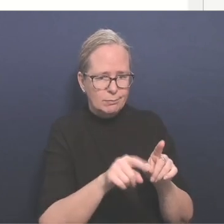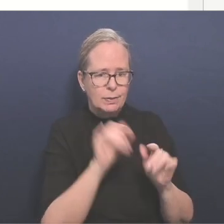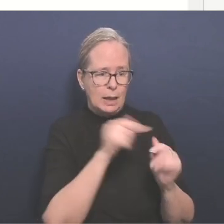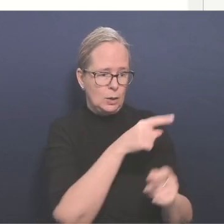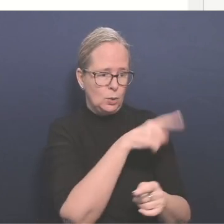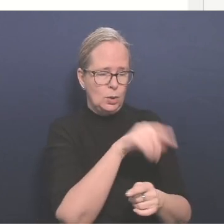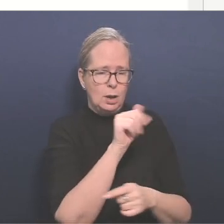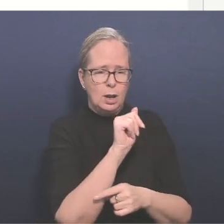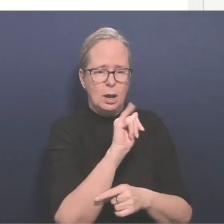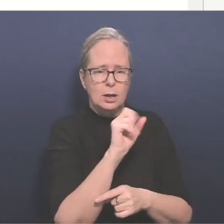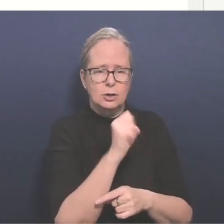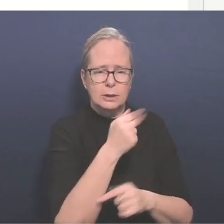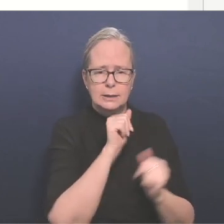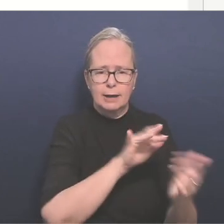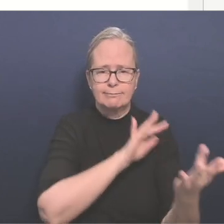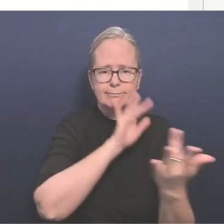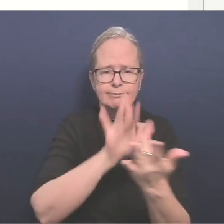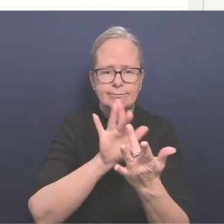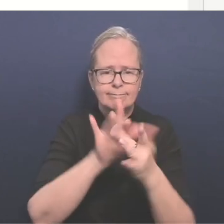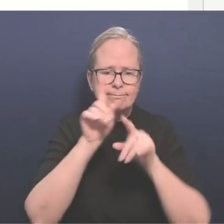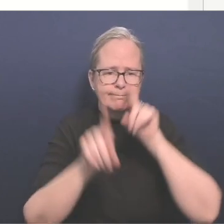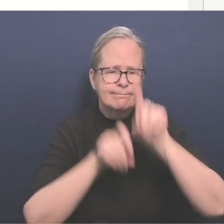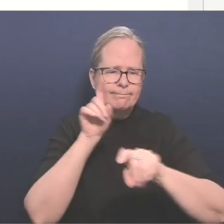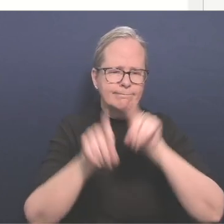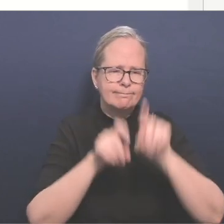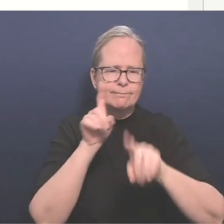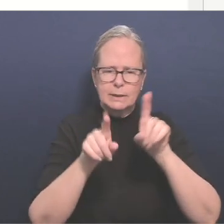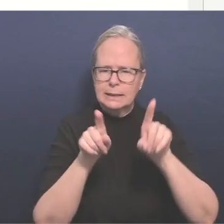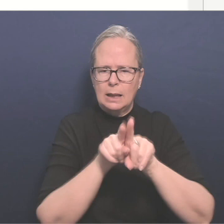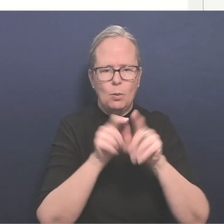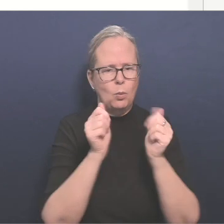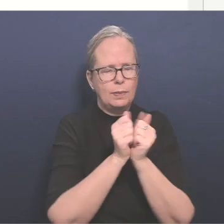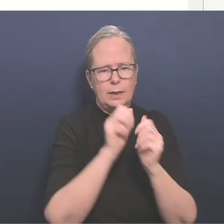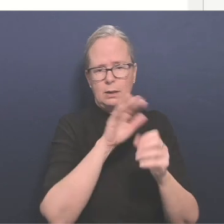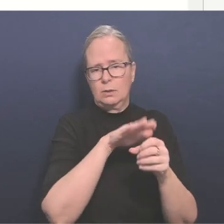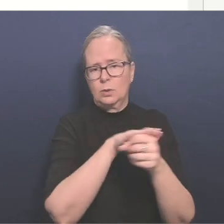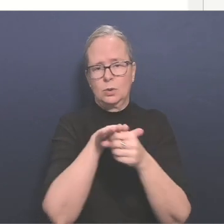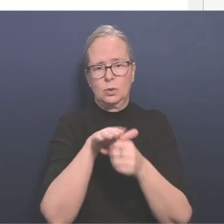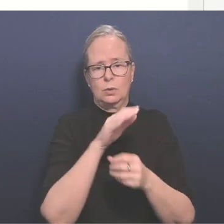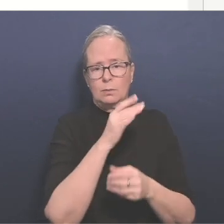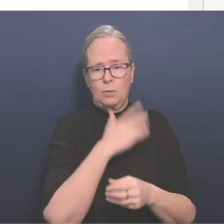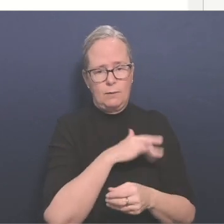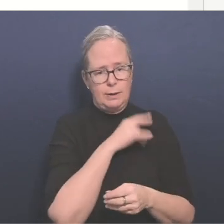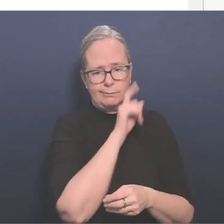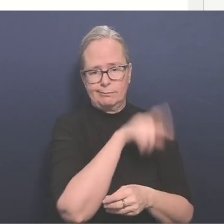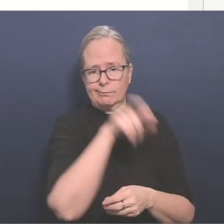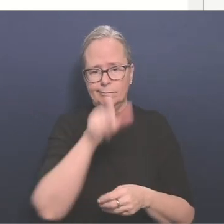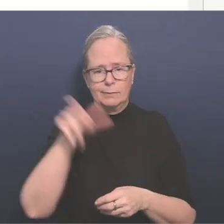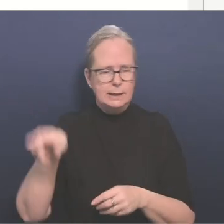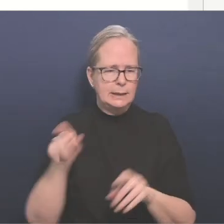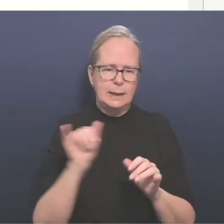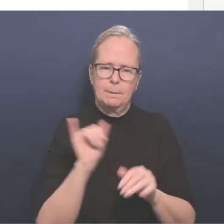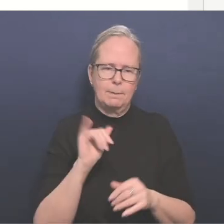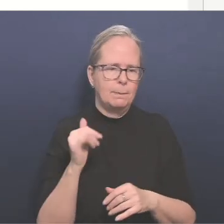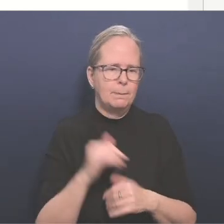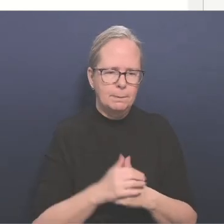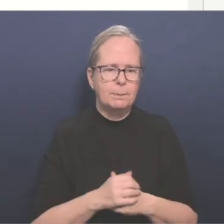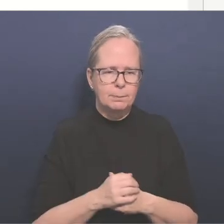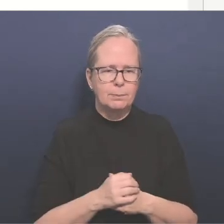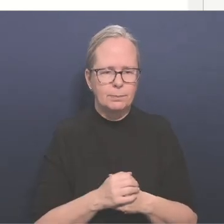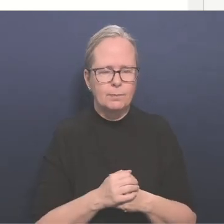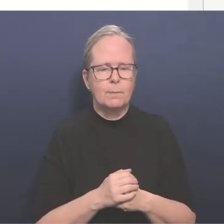use the Benefit Wayfinder. So the interesting thing is, the webinar, the recorded